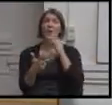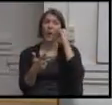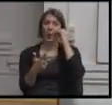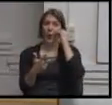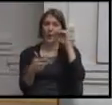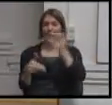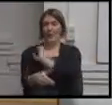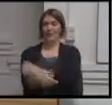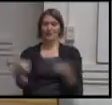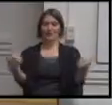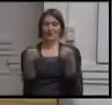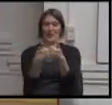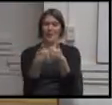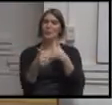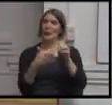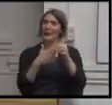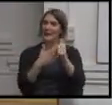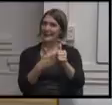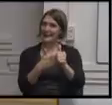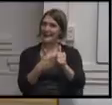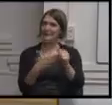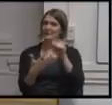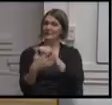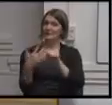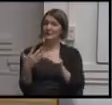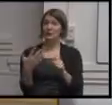Challenge grant, just to name a few.